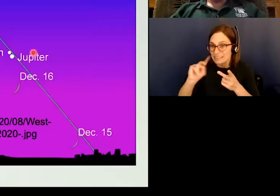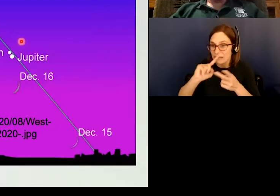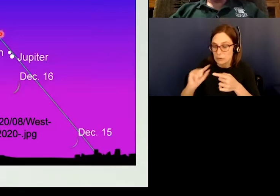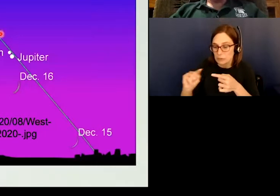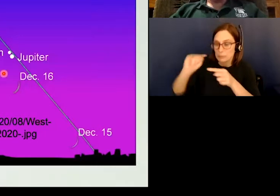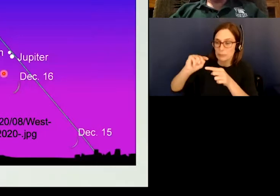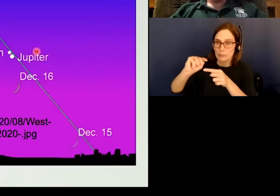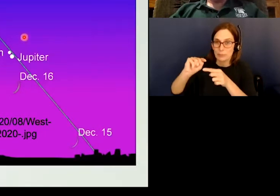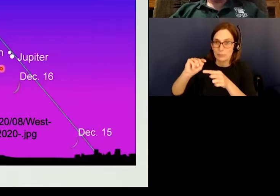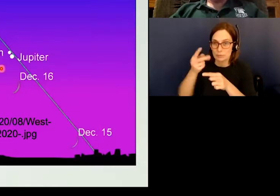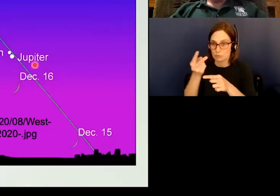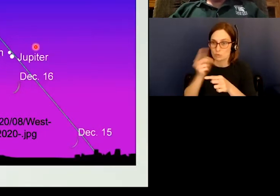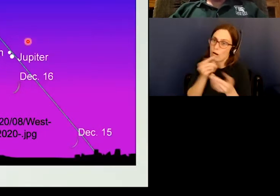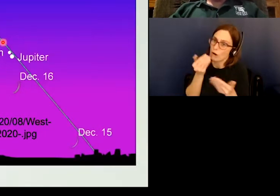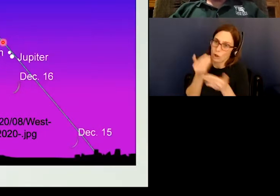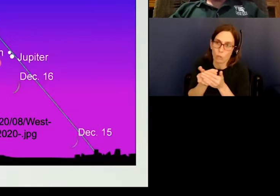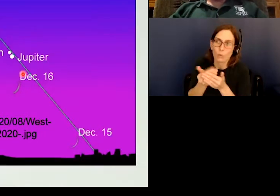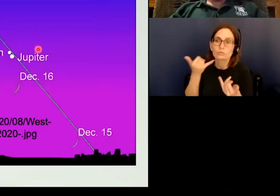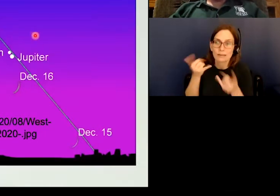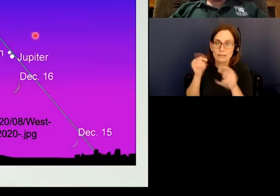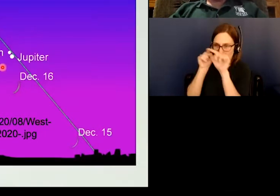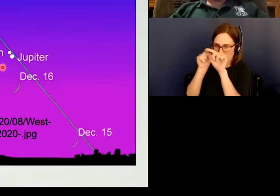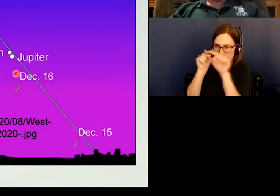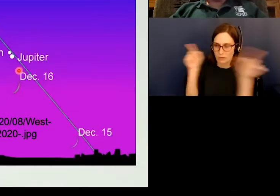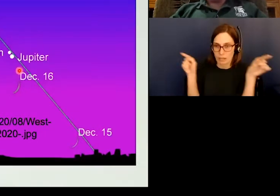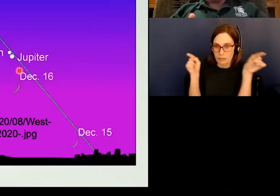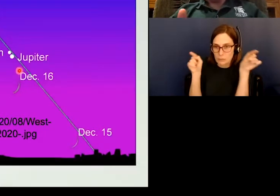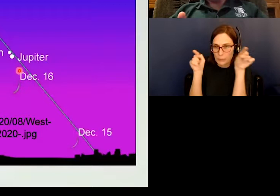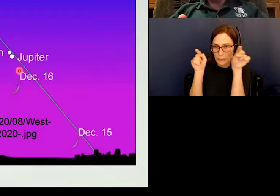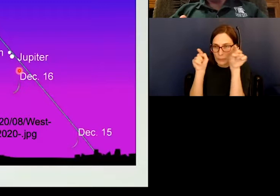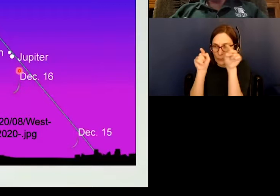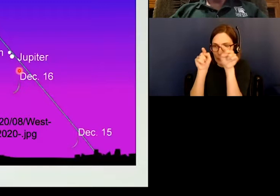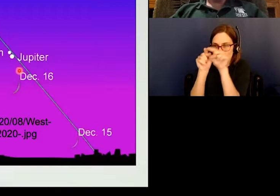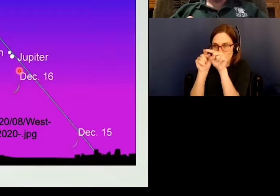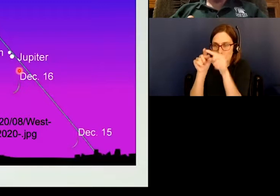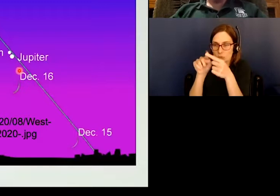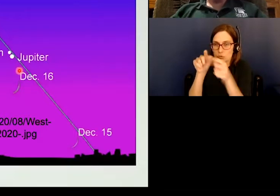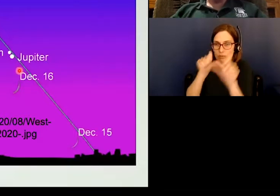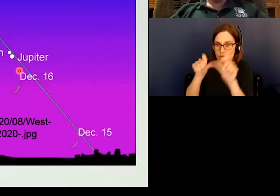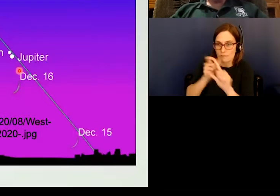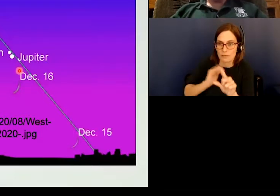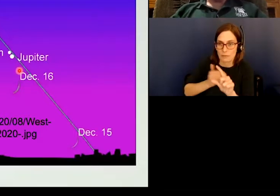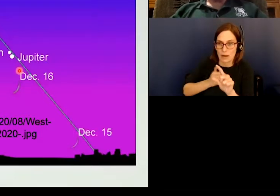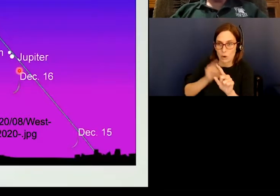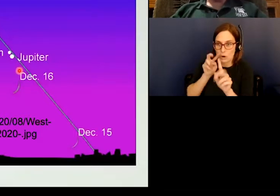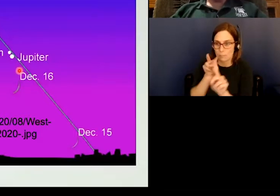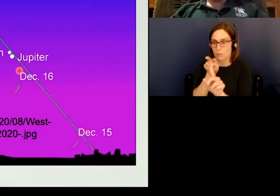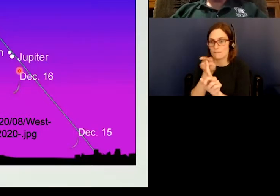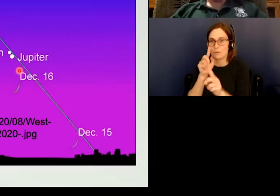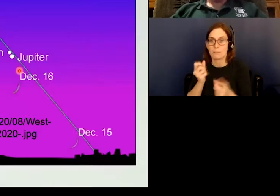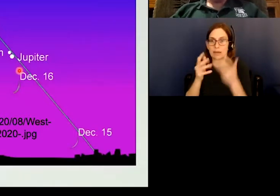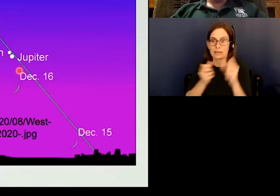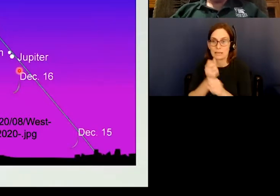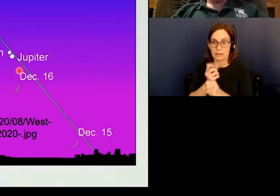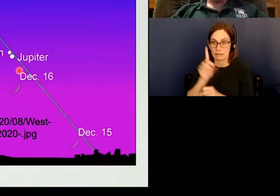see the two of them here. They're very close. They've been getting closer to each other in our point of view for years, and on December 21st,